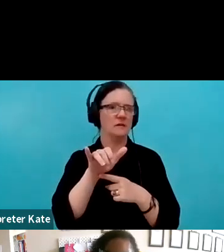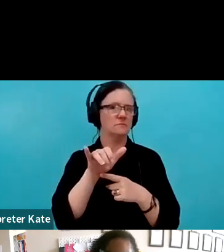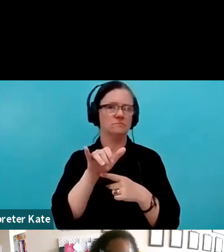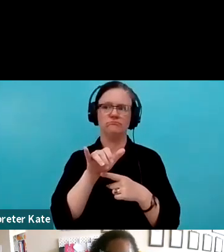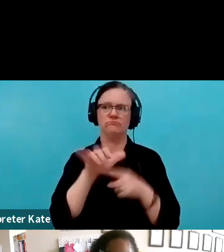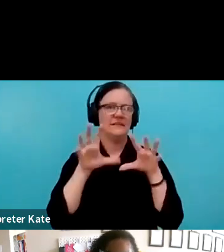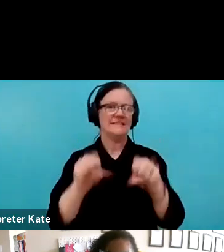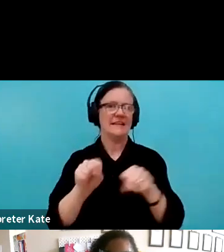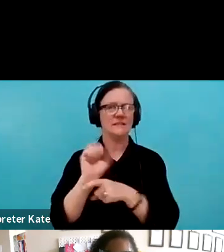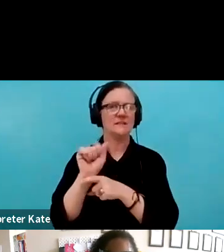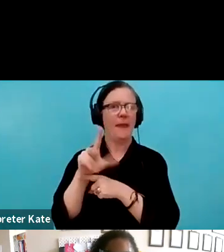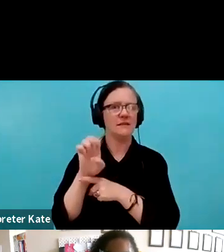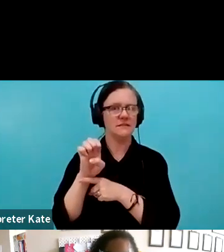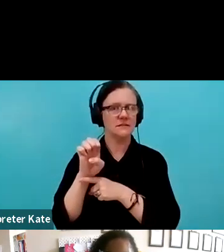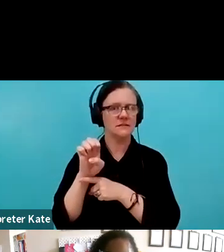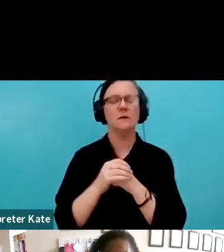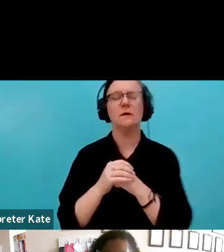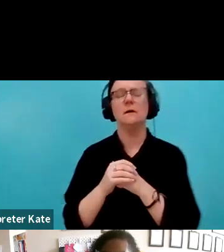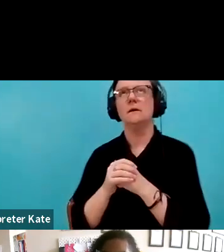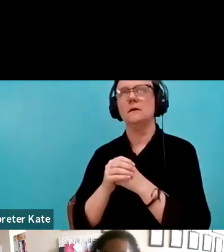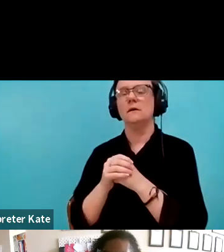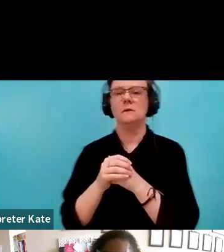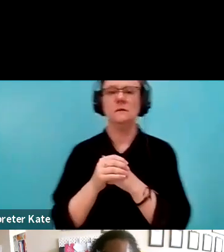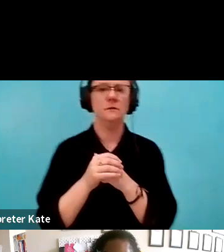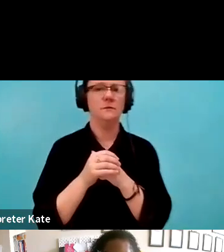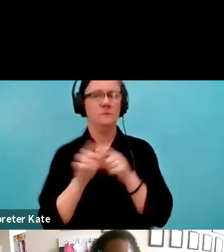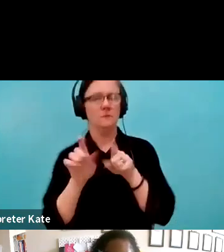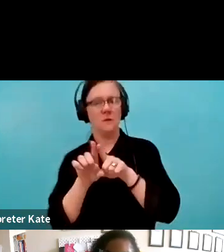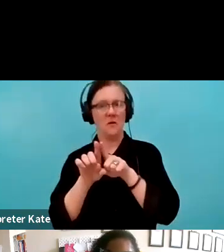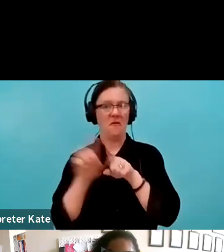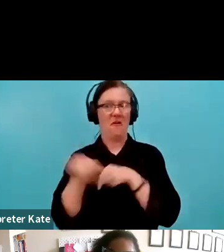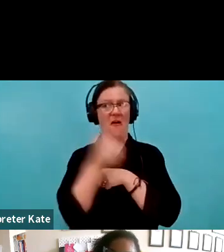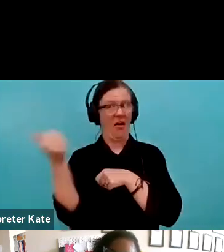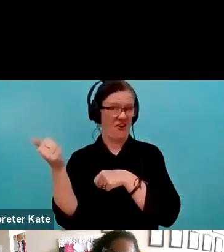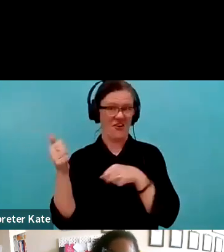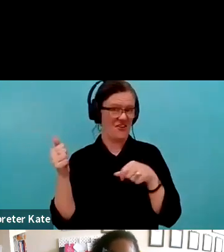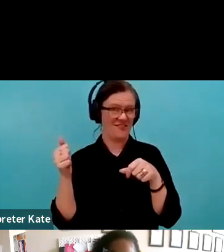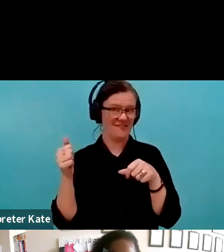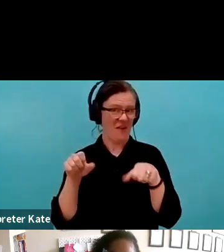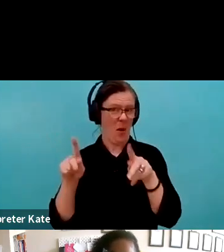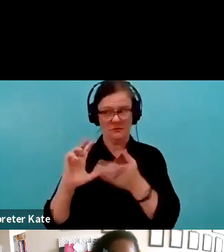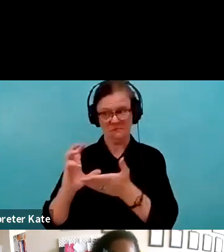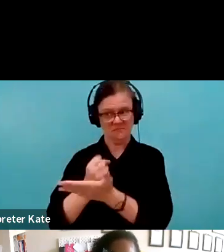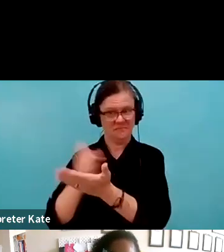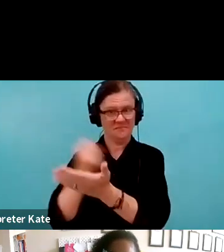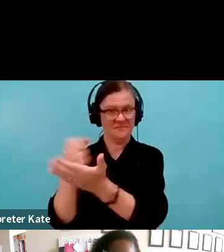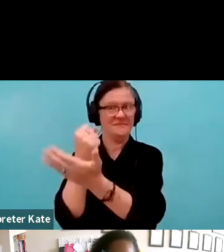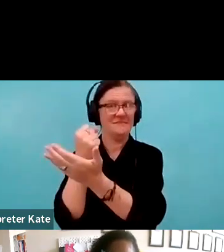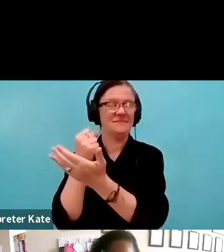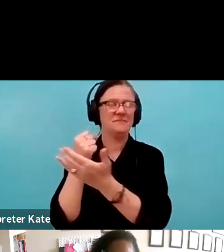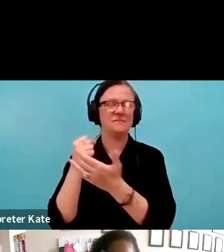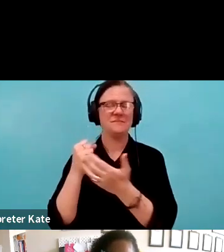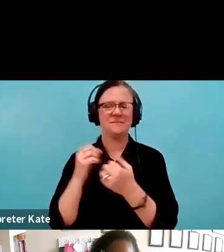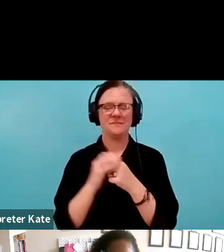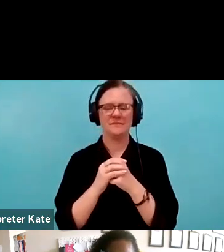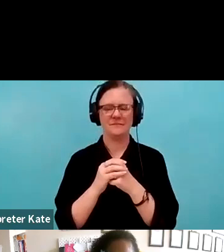space. I also take up space in all of the ways that, you know, I can, and all. And one of the